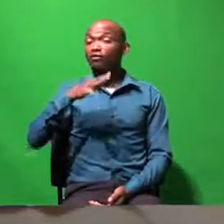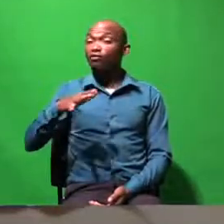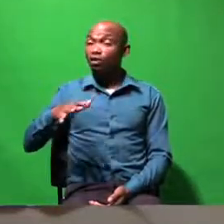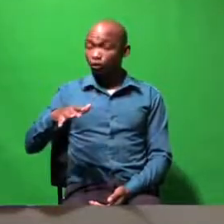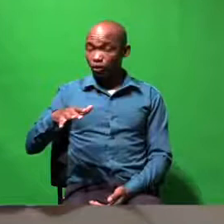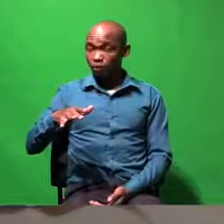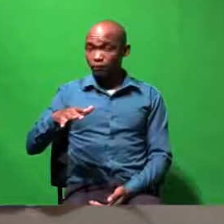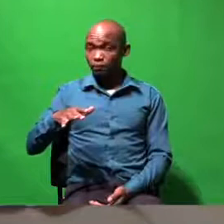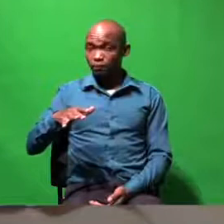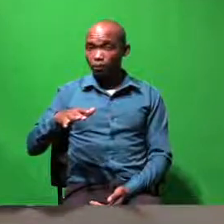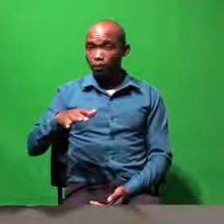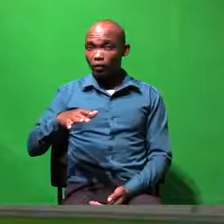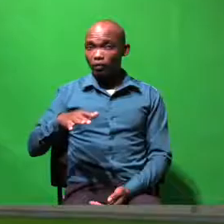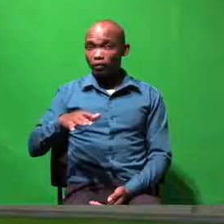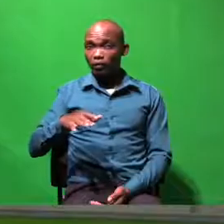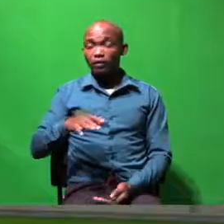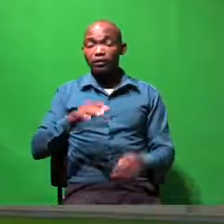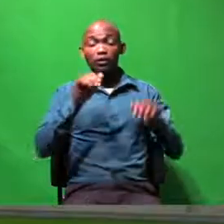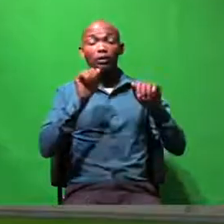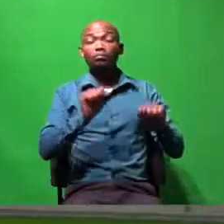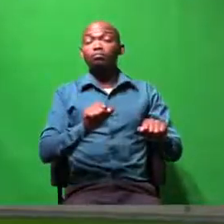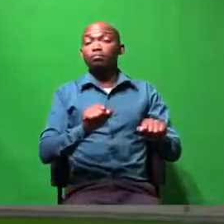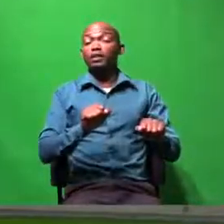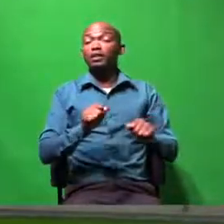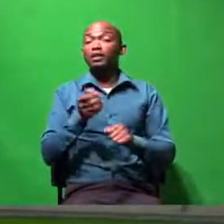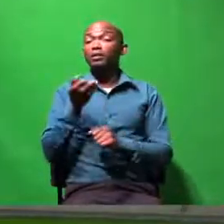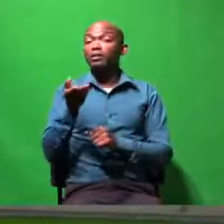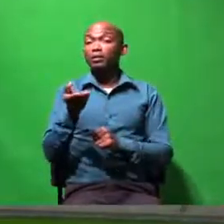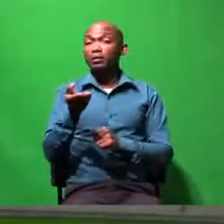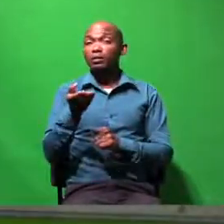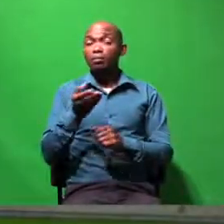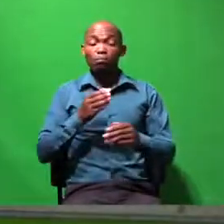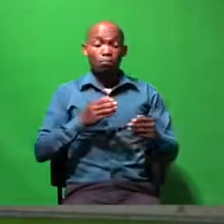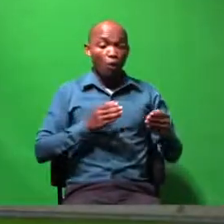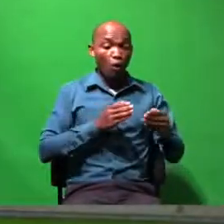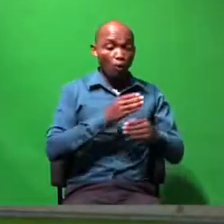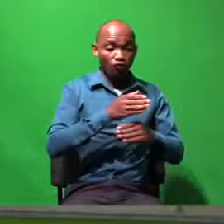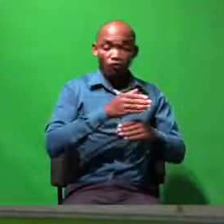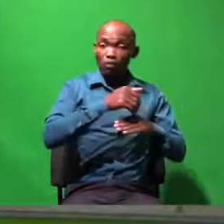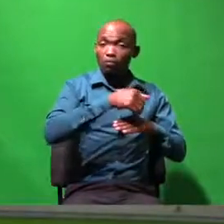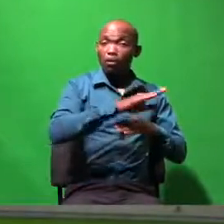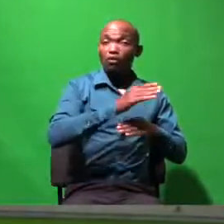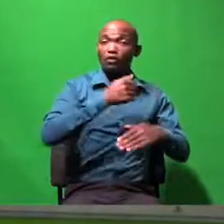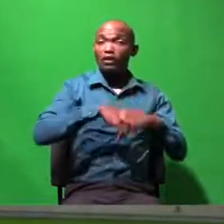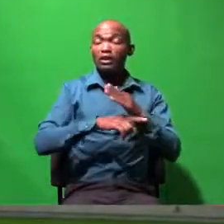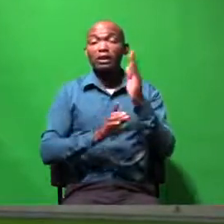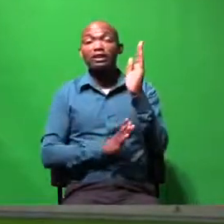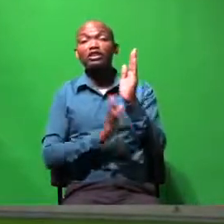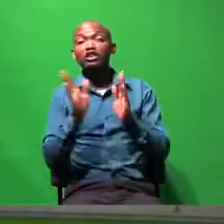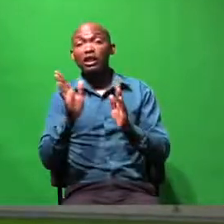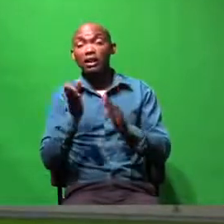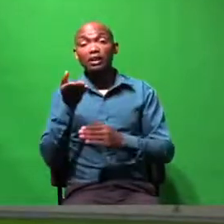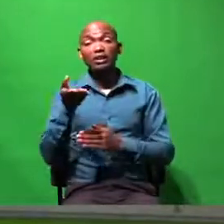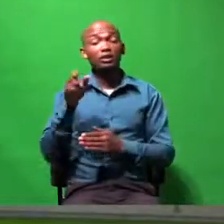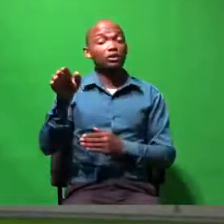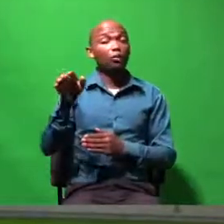have, or it should be moved through a specific channel. So that channel is